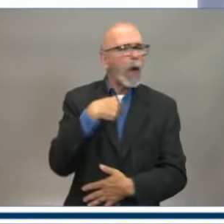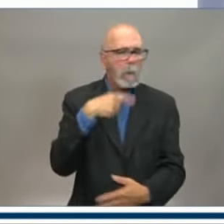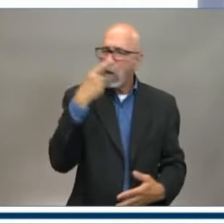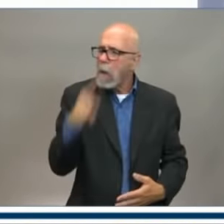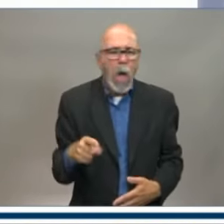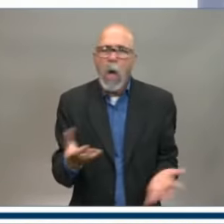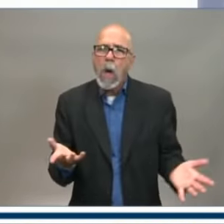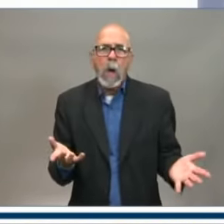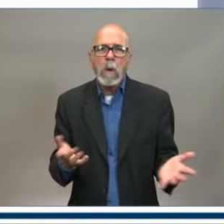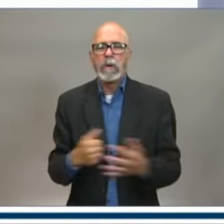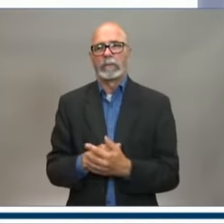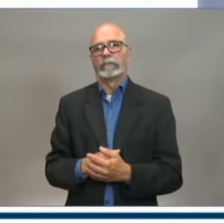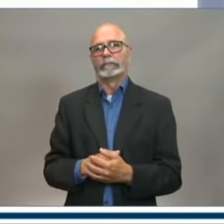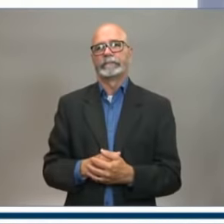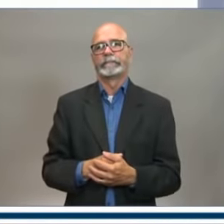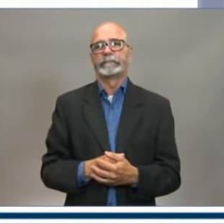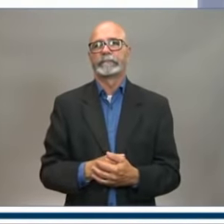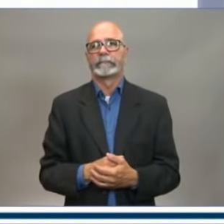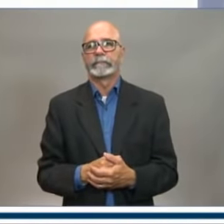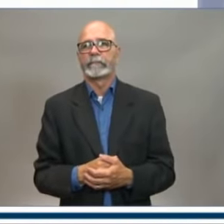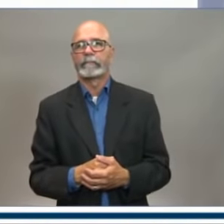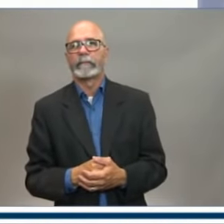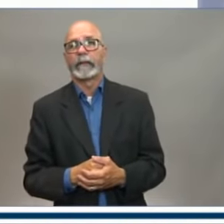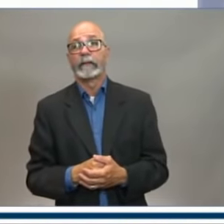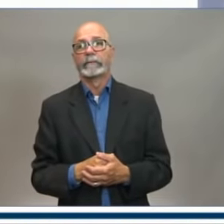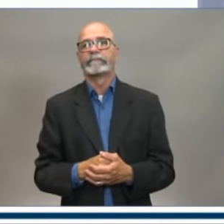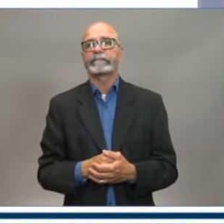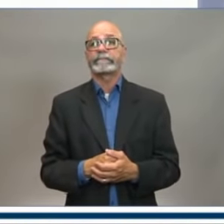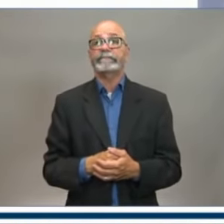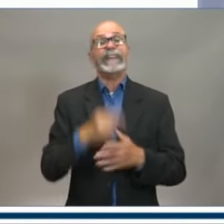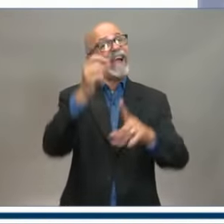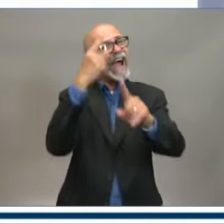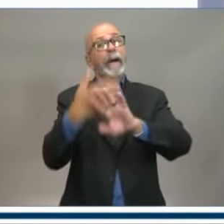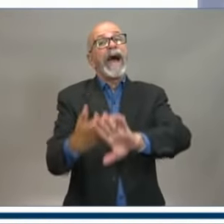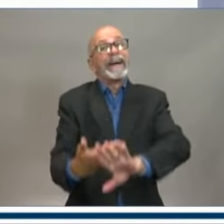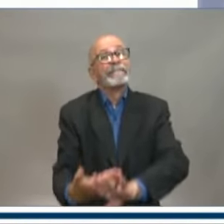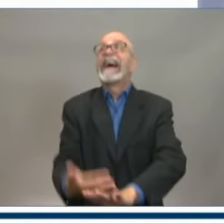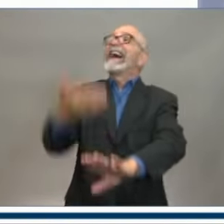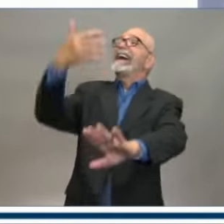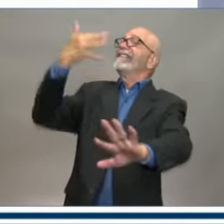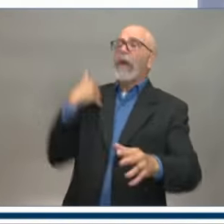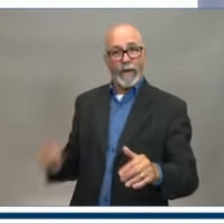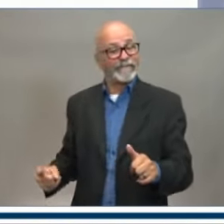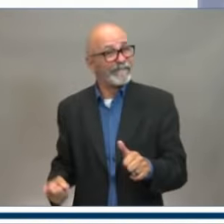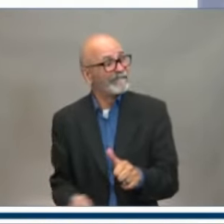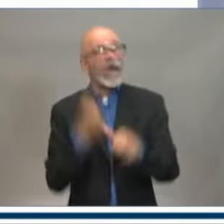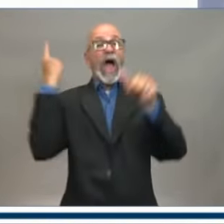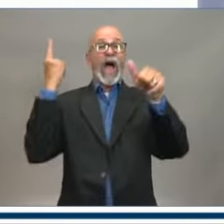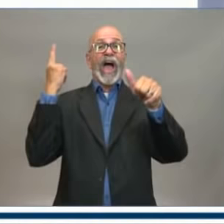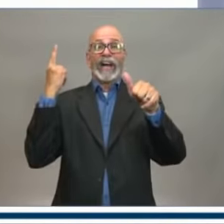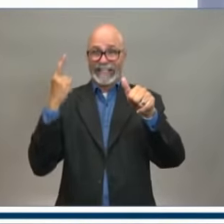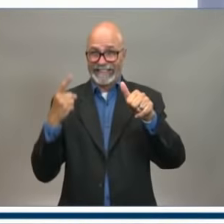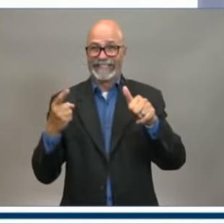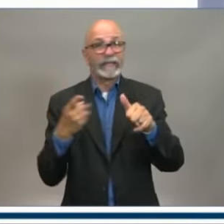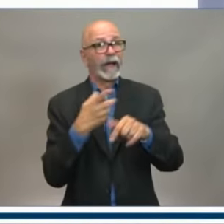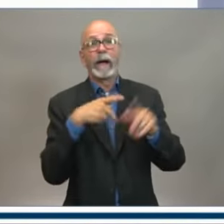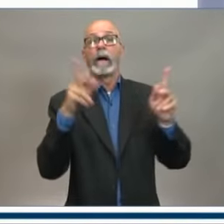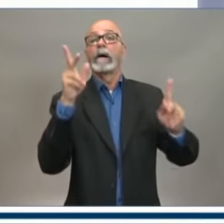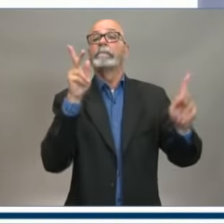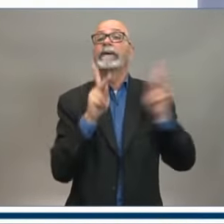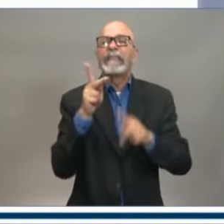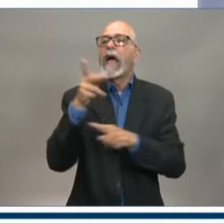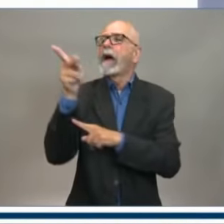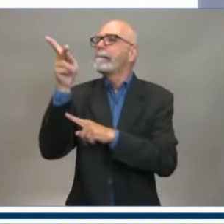say, from the very beginning of this, the calls with my Atlantic counterparts has always been focused on how can we best